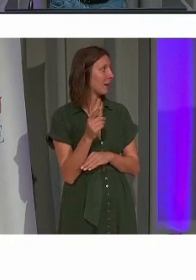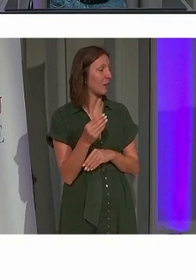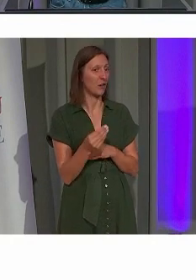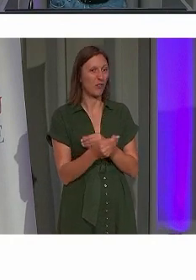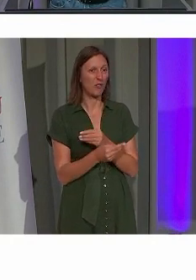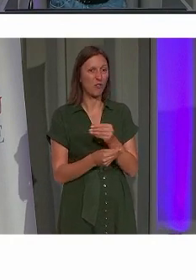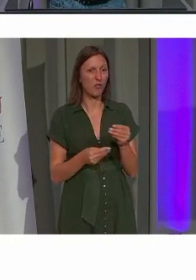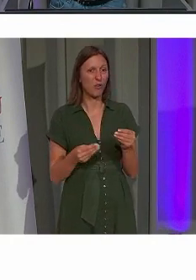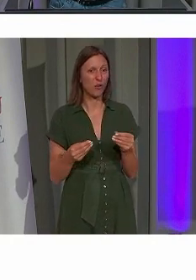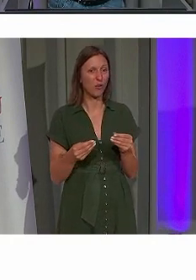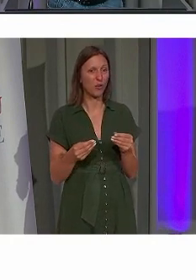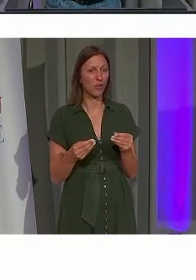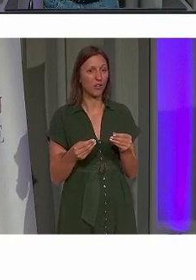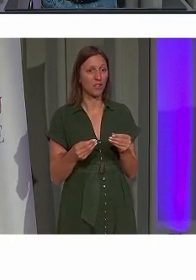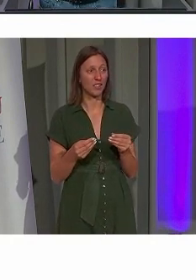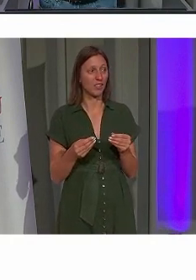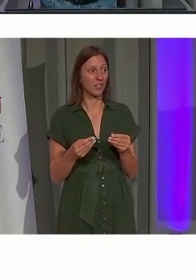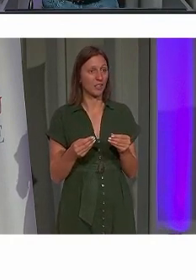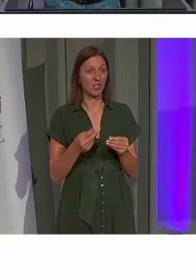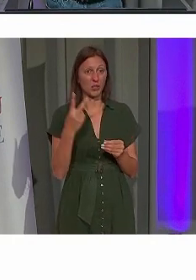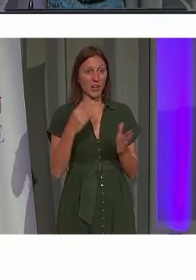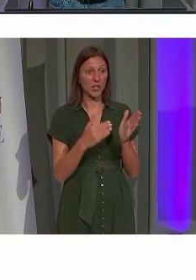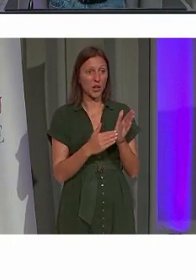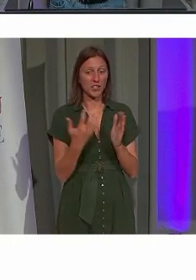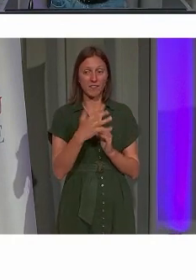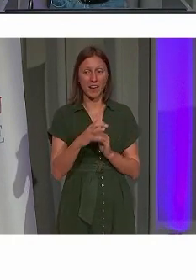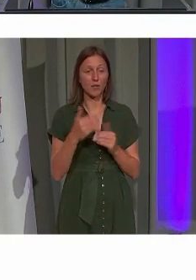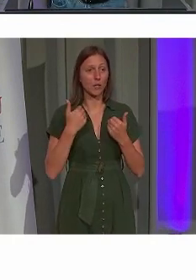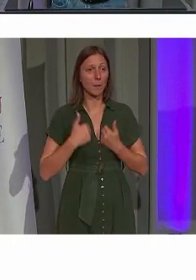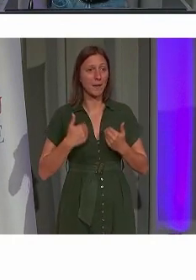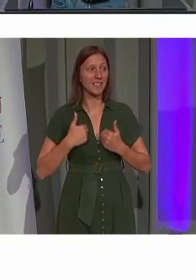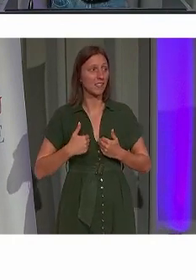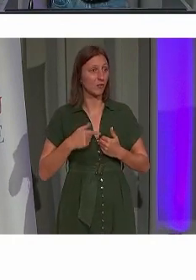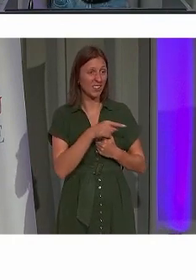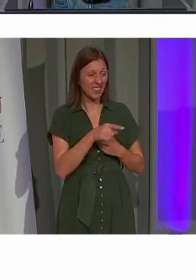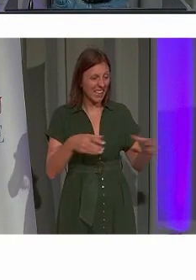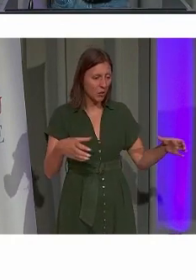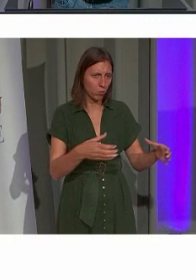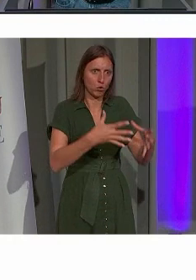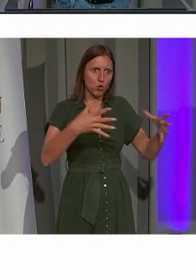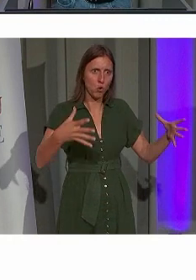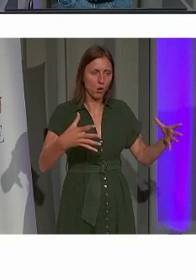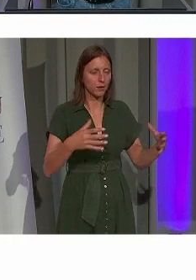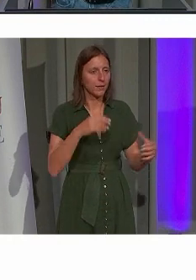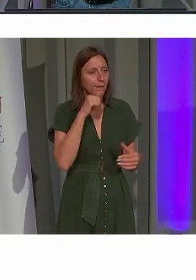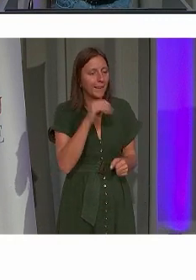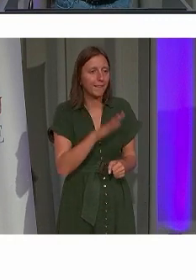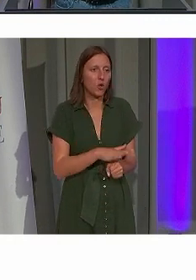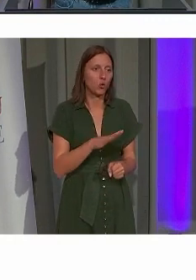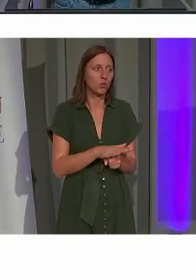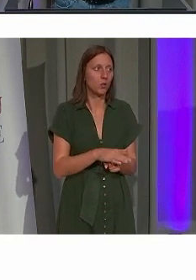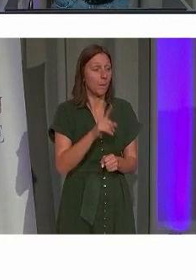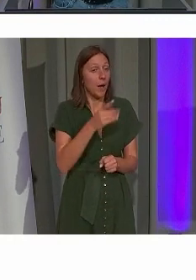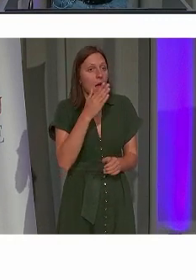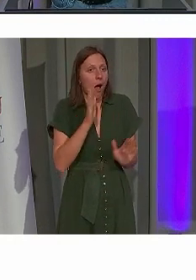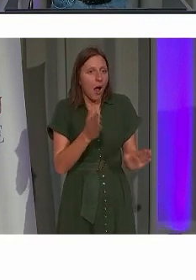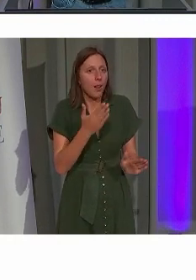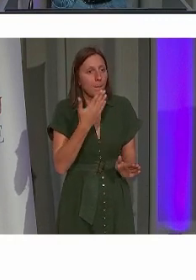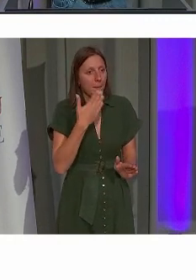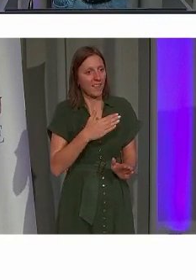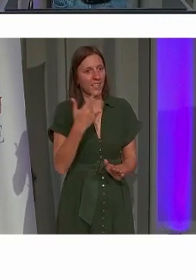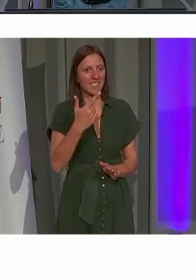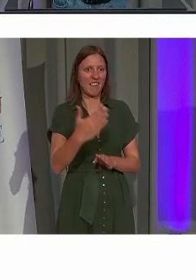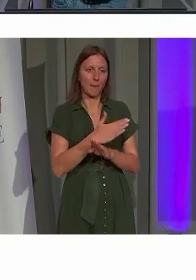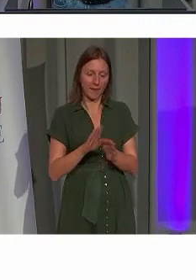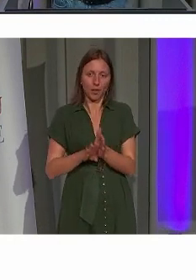next to it going down. But of course, well, we were talking about 2,500 people that had to pass there. Of